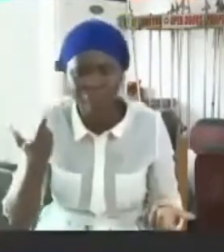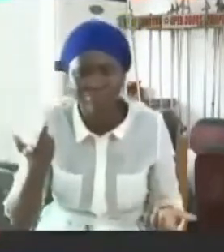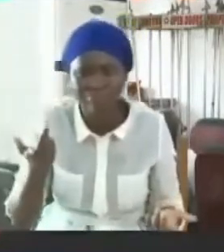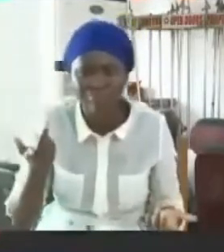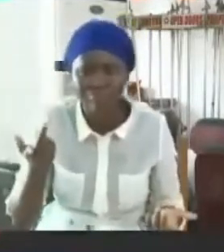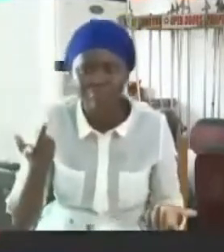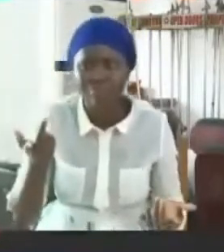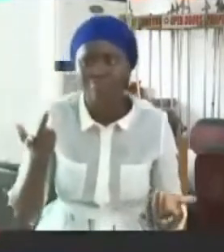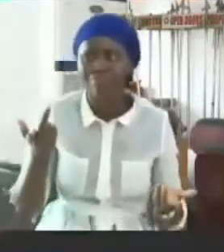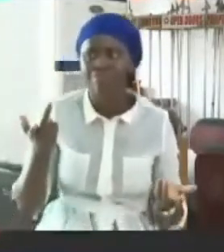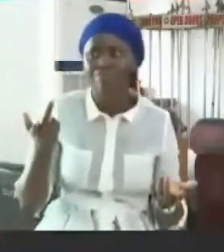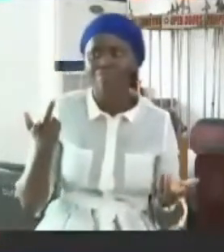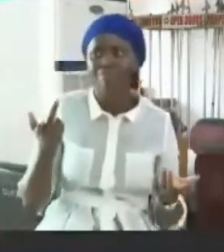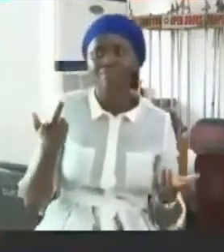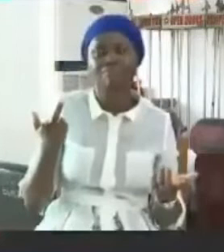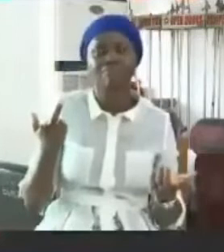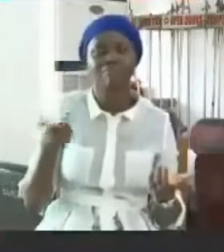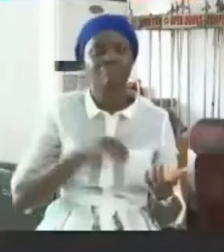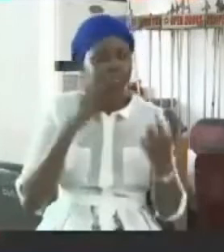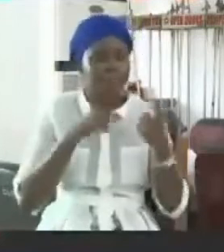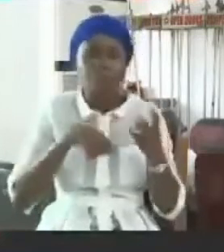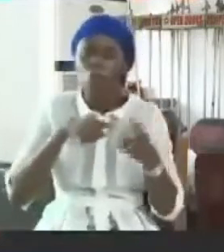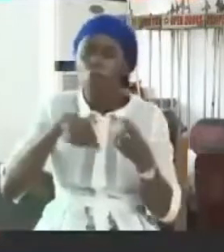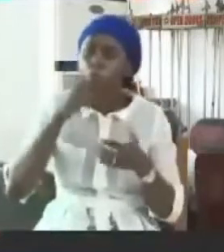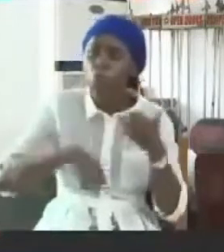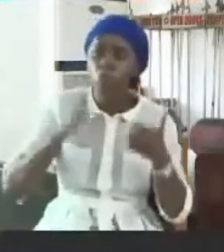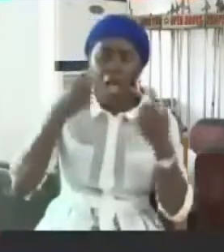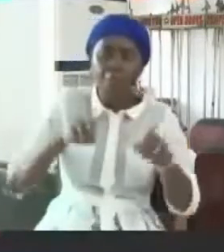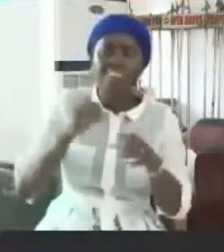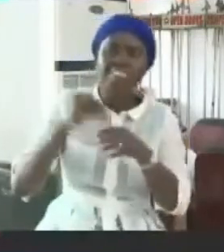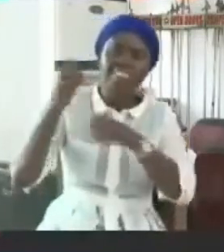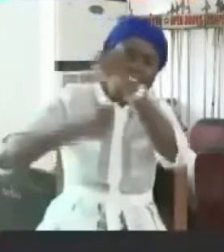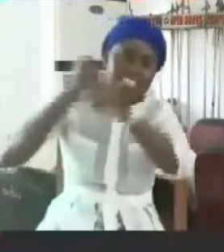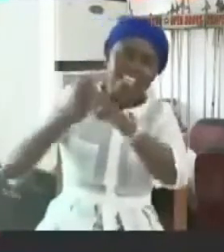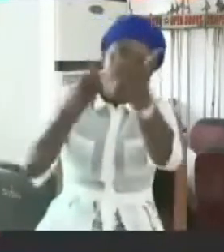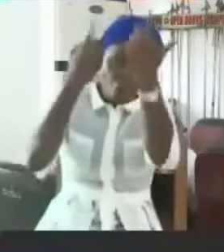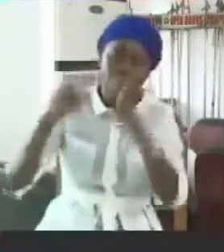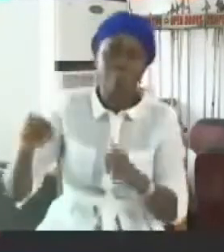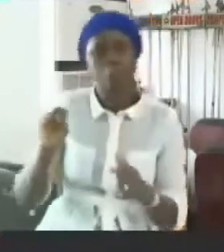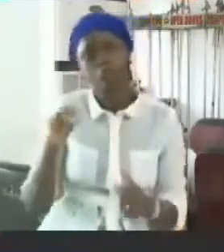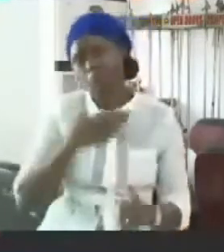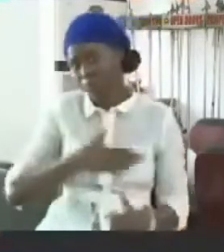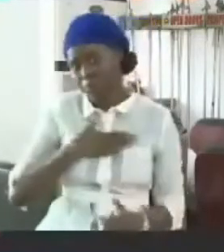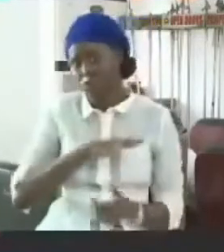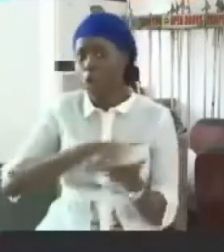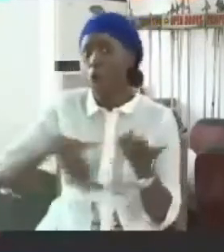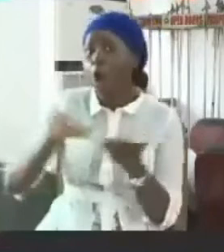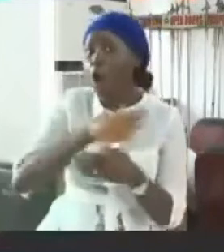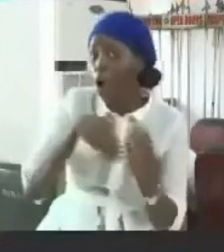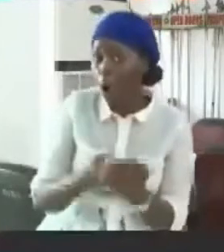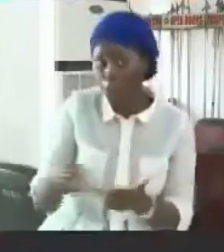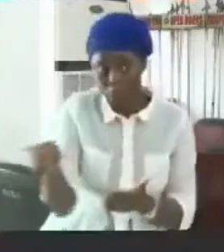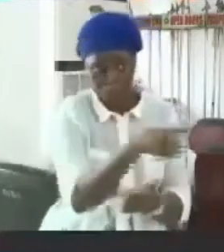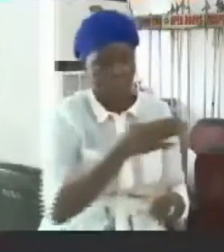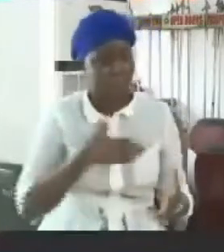what's going to happen a year from now. So please, all my partners, wake up. We